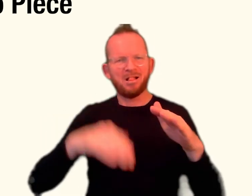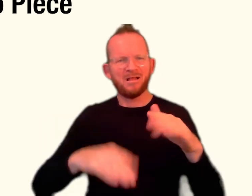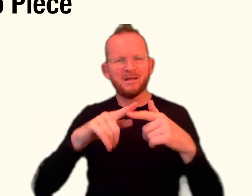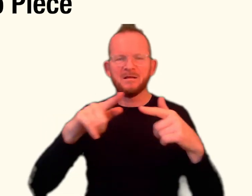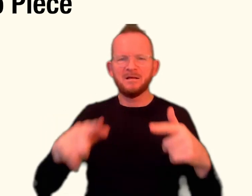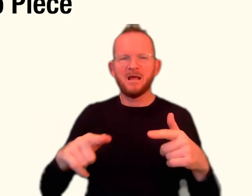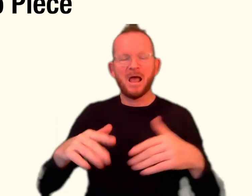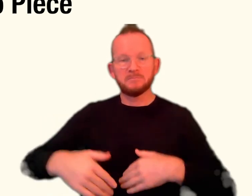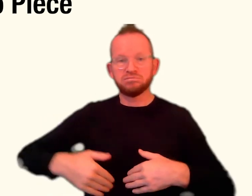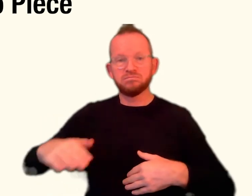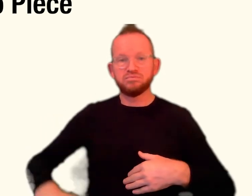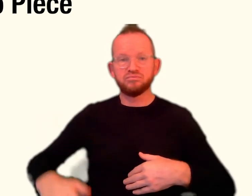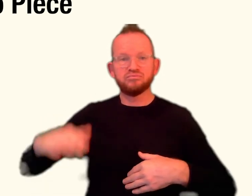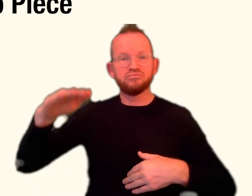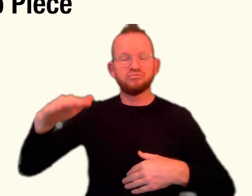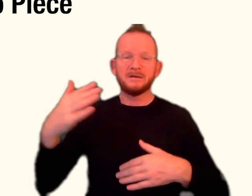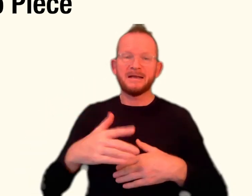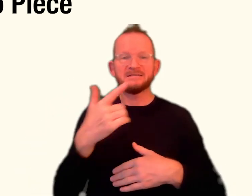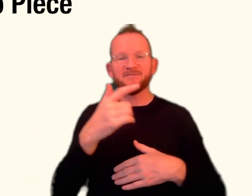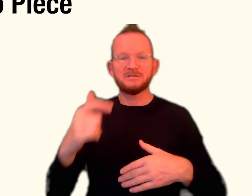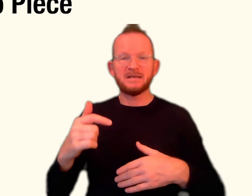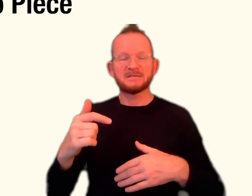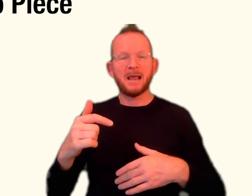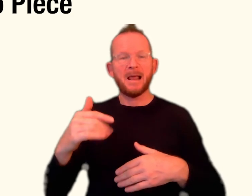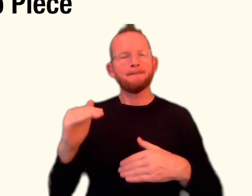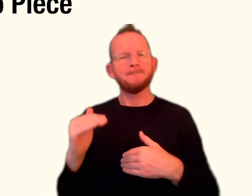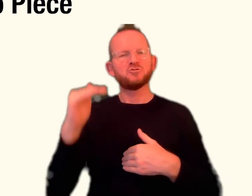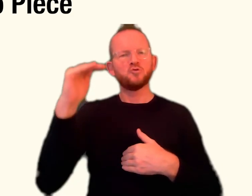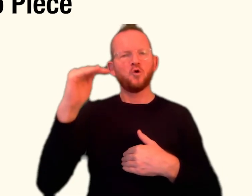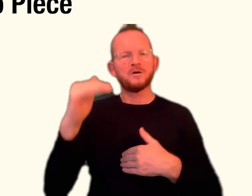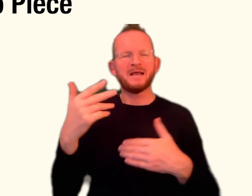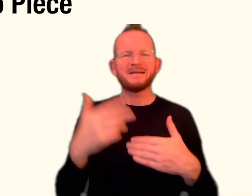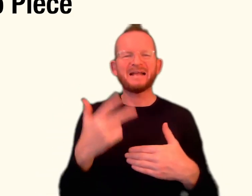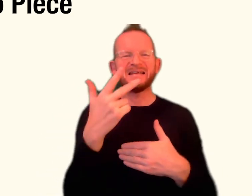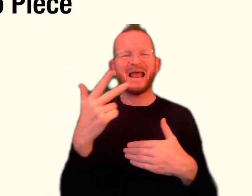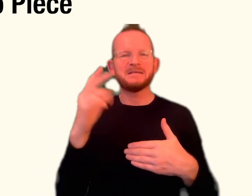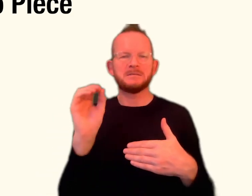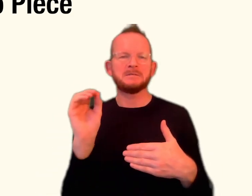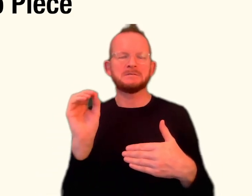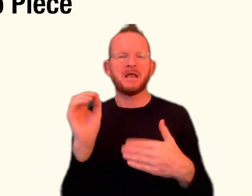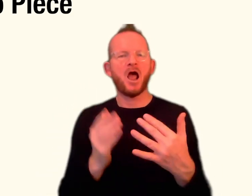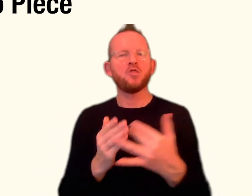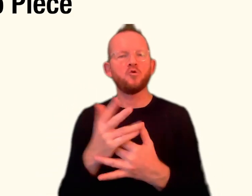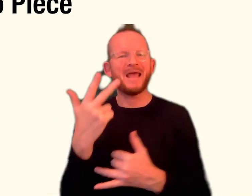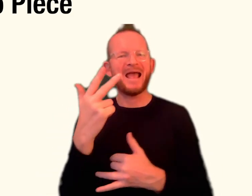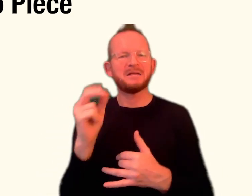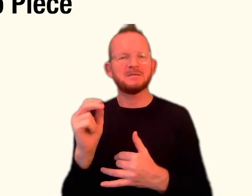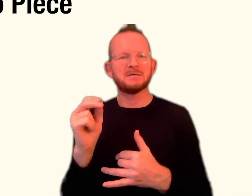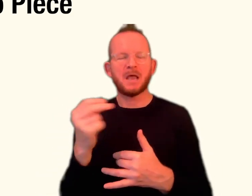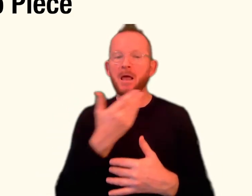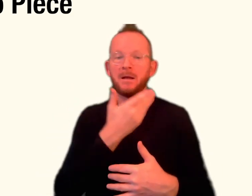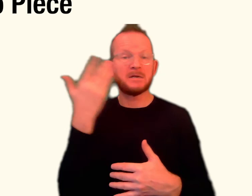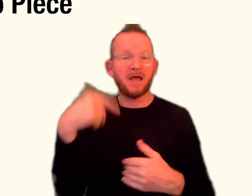in the 70s, matured in the 80s, and throughout the 80s, I didn't have any